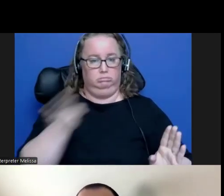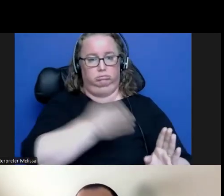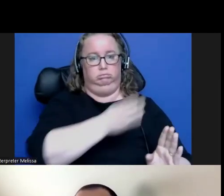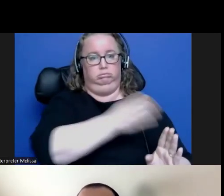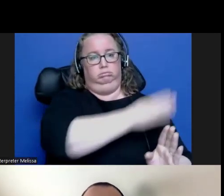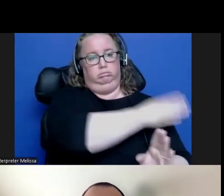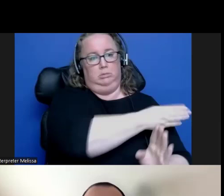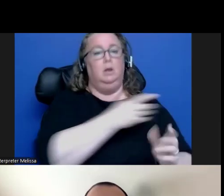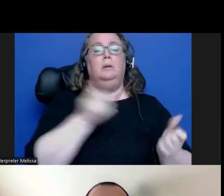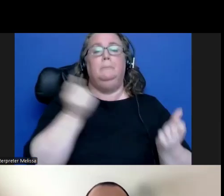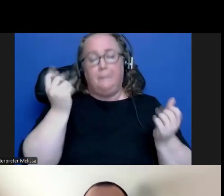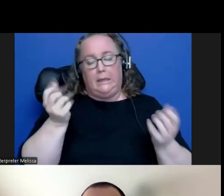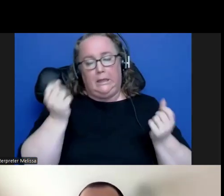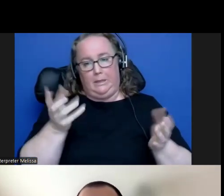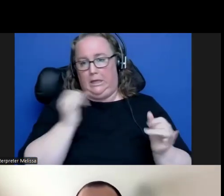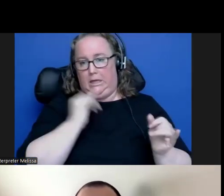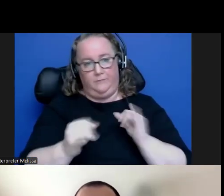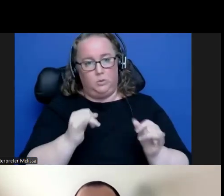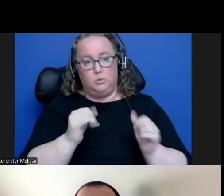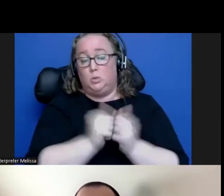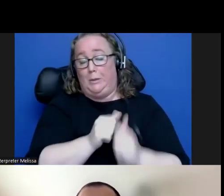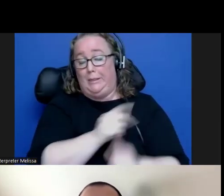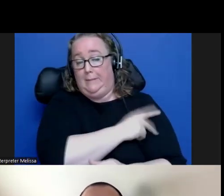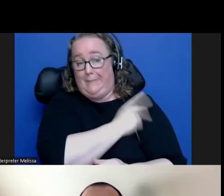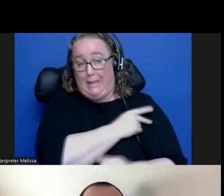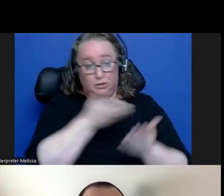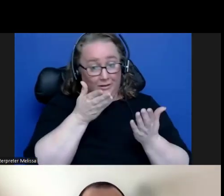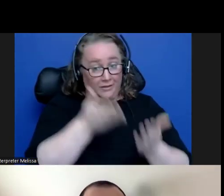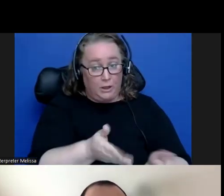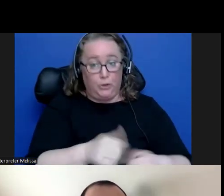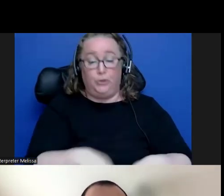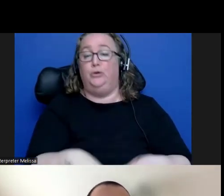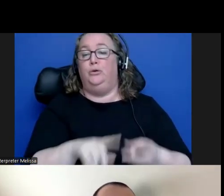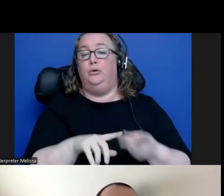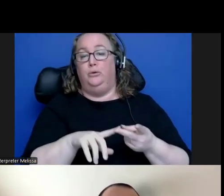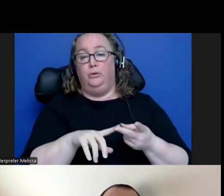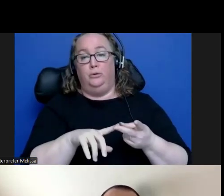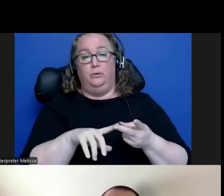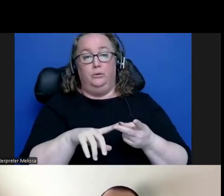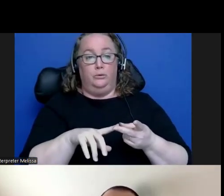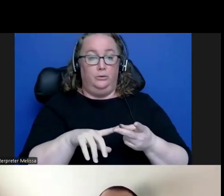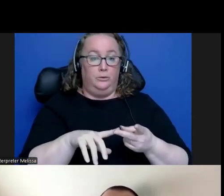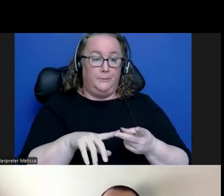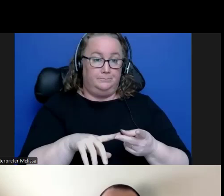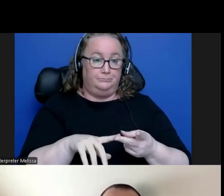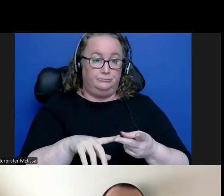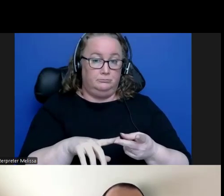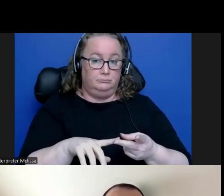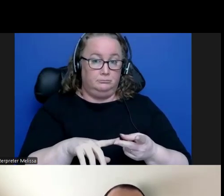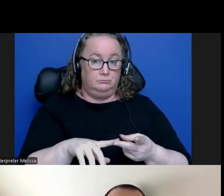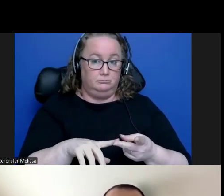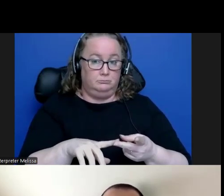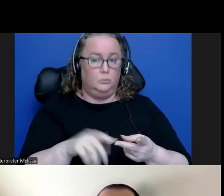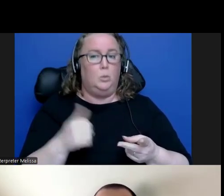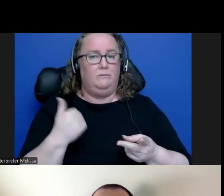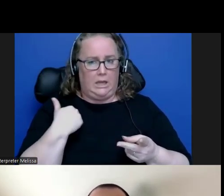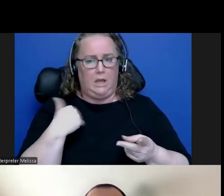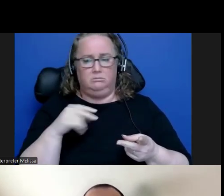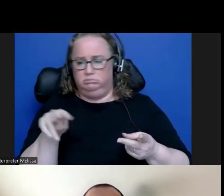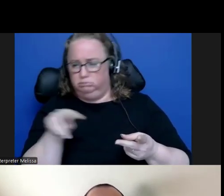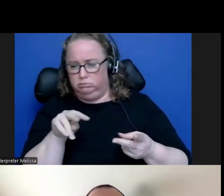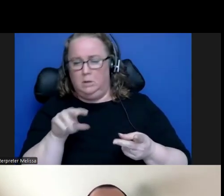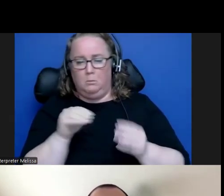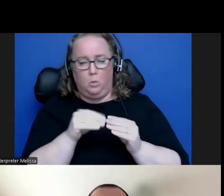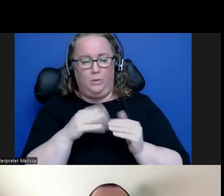dozens of interviews with patients at Bridgewater this past period. We viewed more than 30 videos of forced